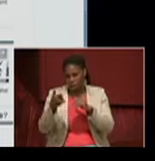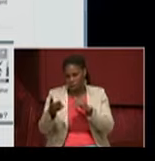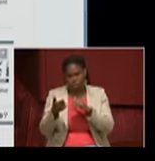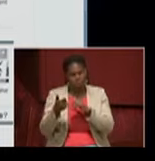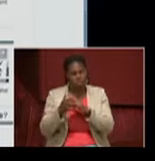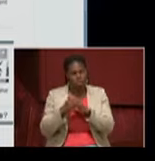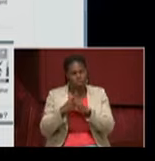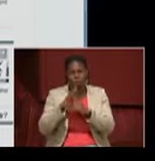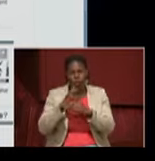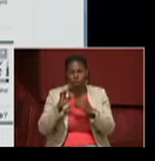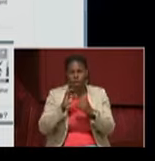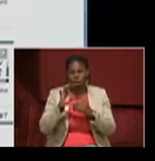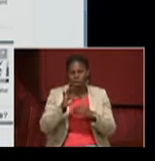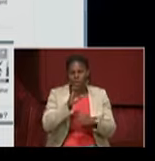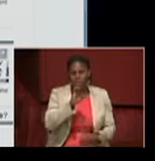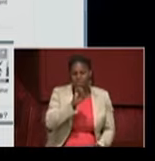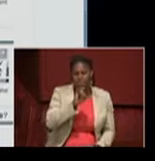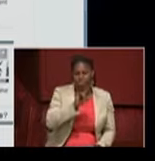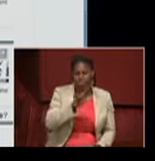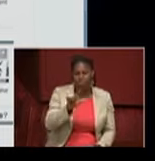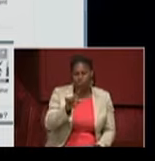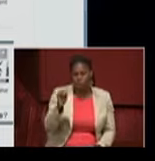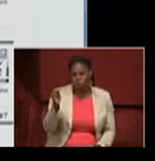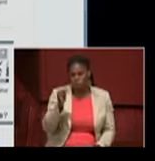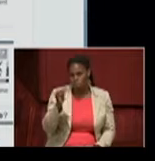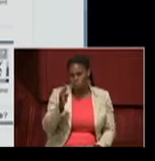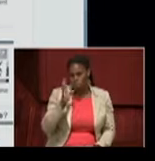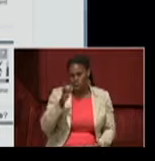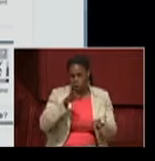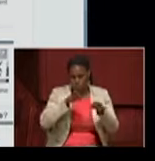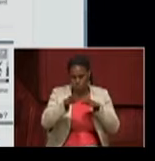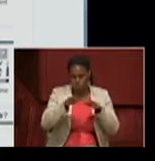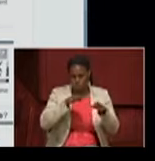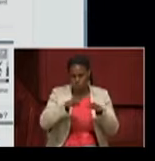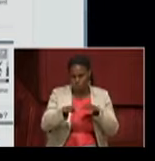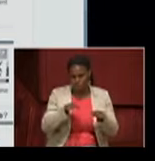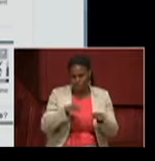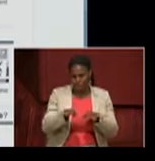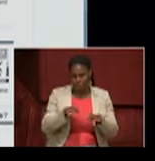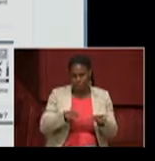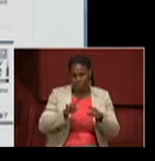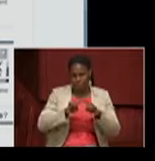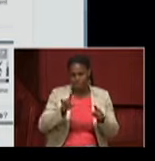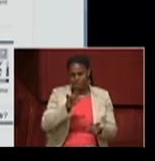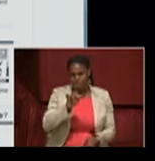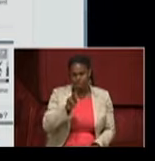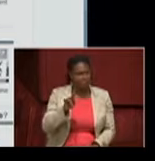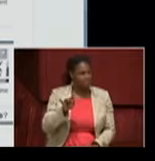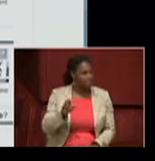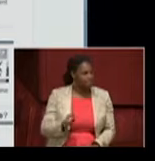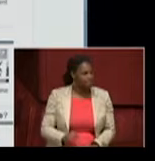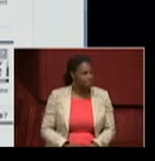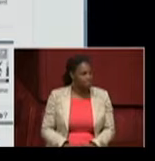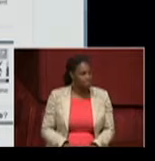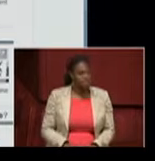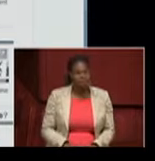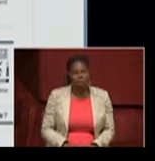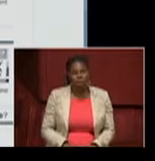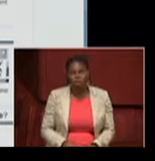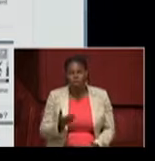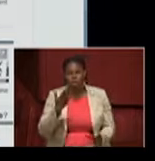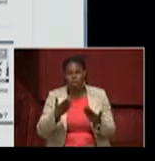Civil War is going to be broken down into a lot of other types of links for you. But you might want to explore